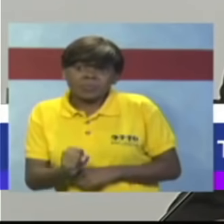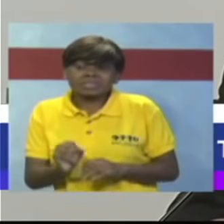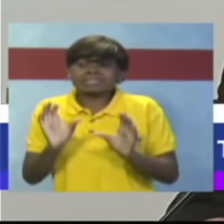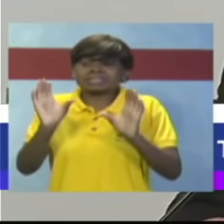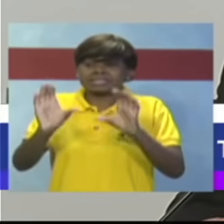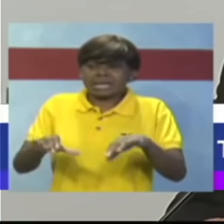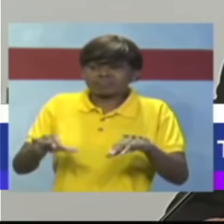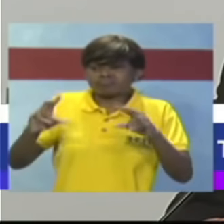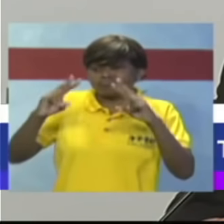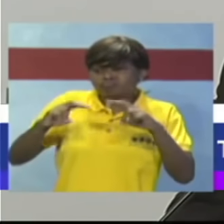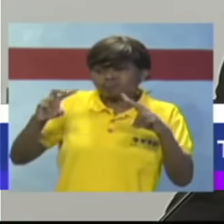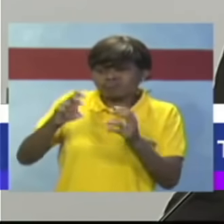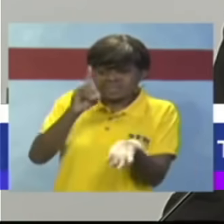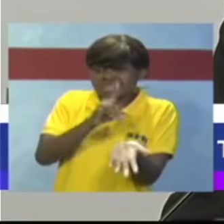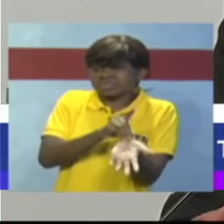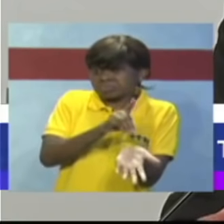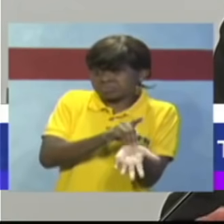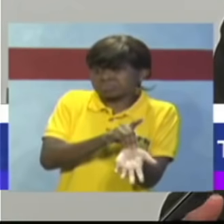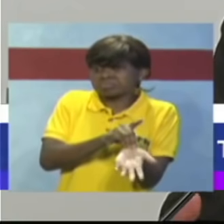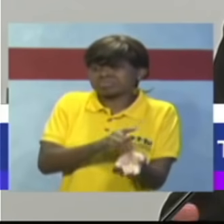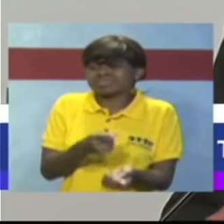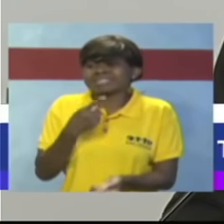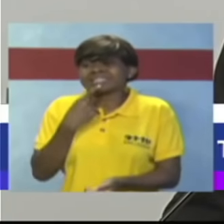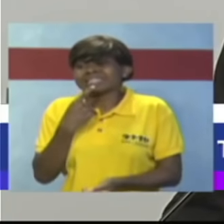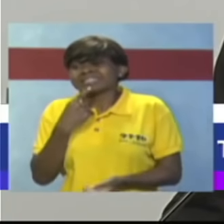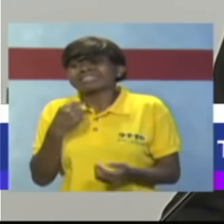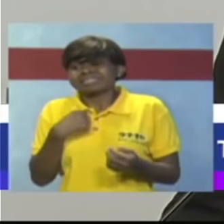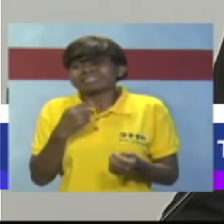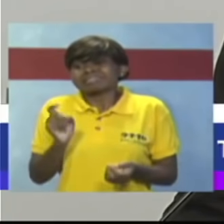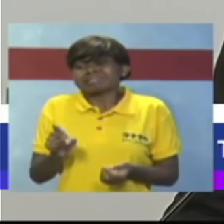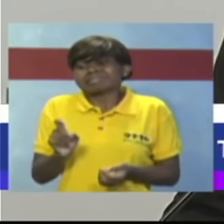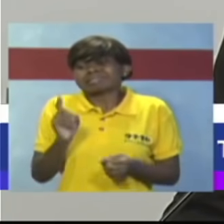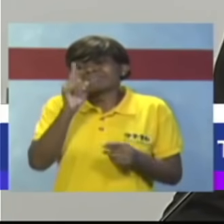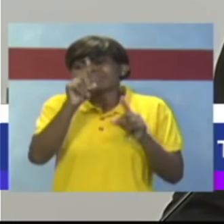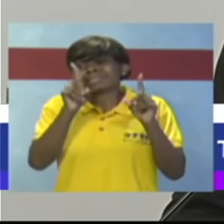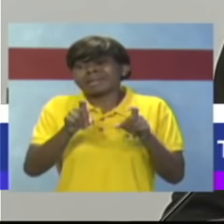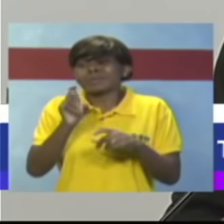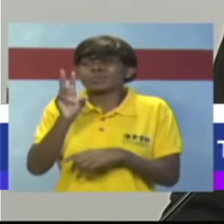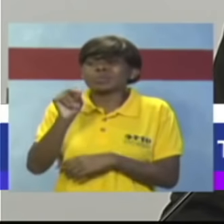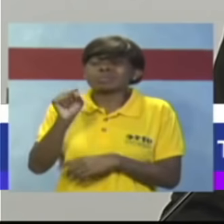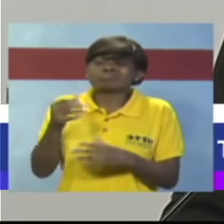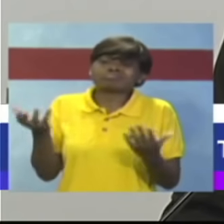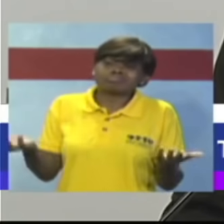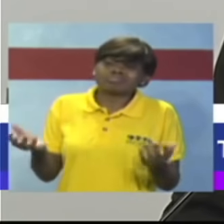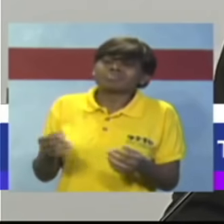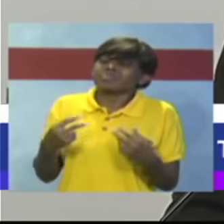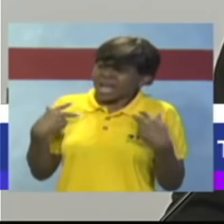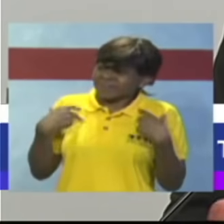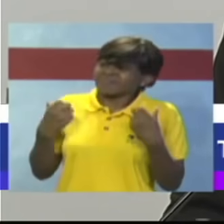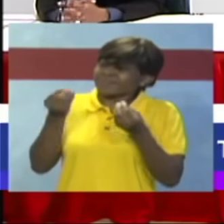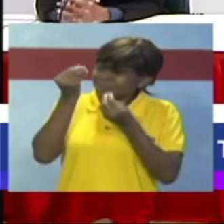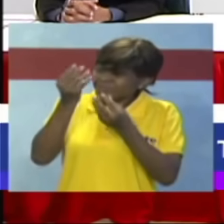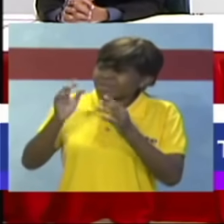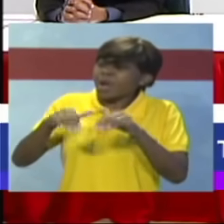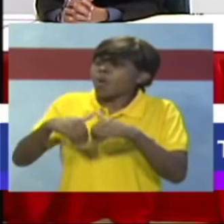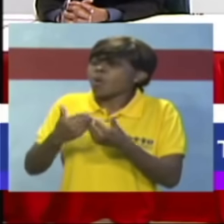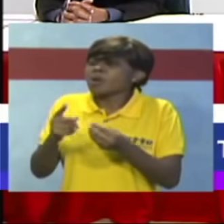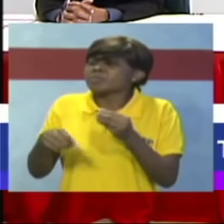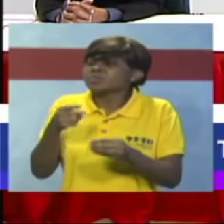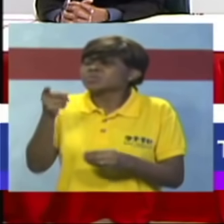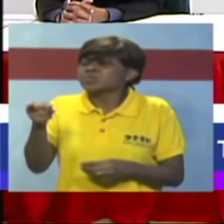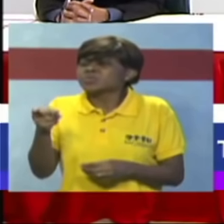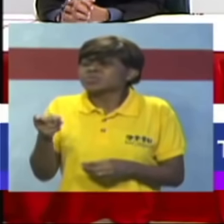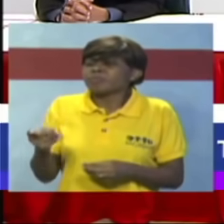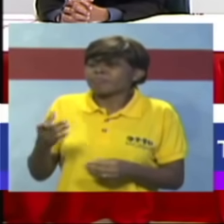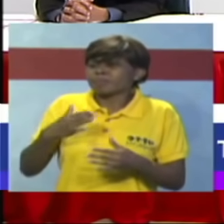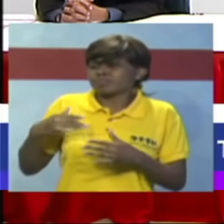screened. And of course, on the website, you'll see some additional information about self-screening and examination. Thank you, Al. Thank you very